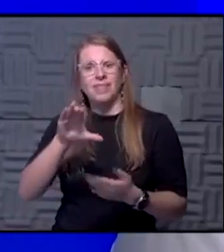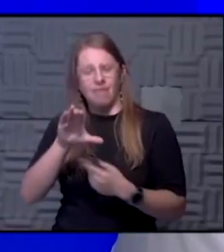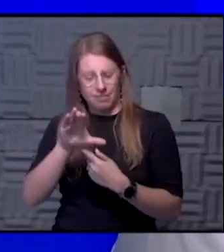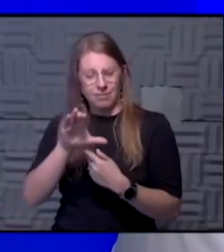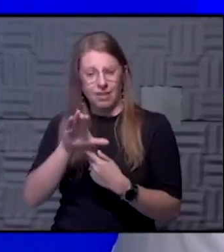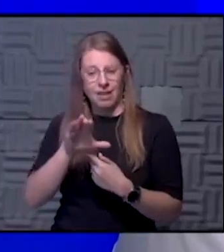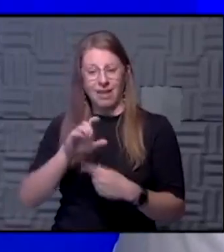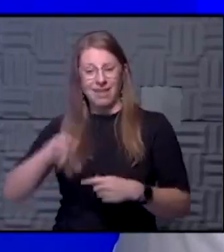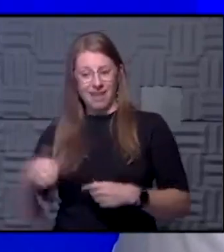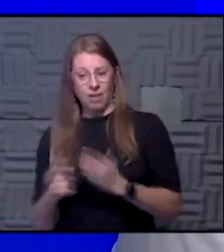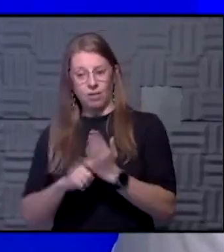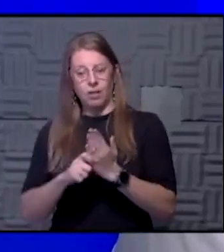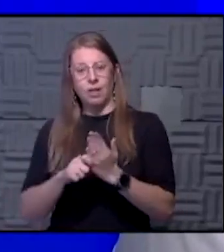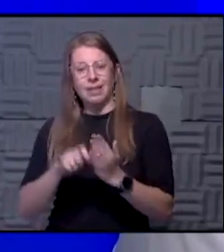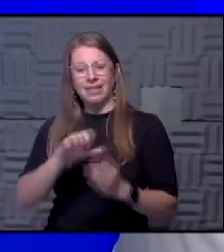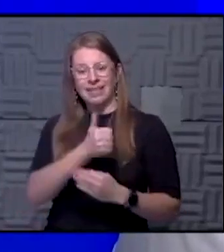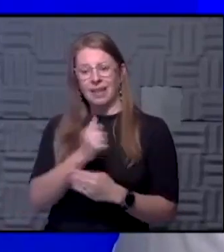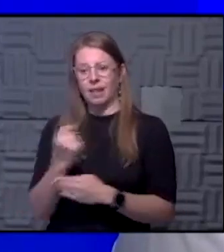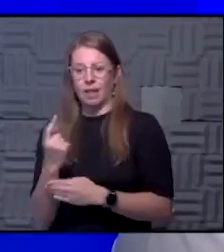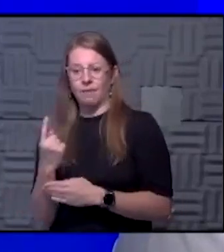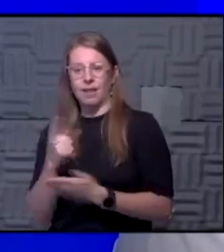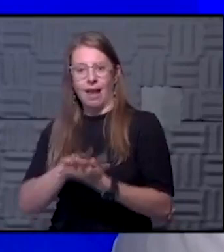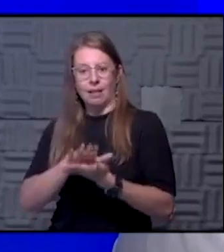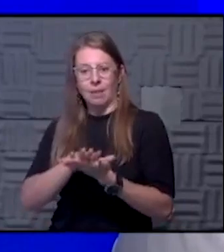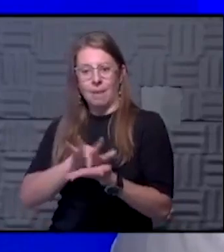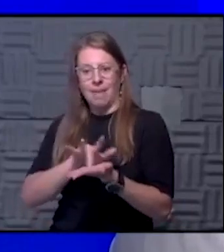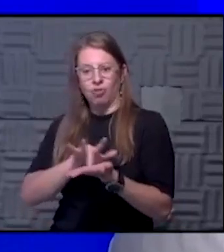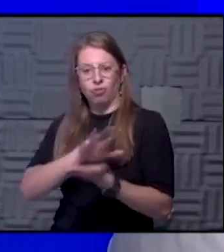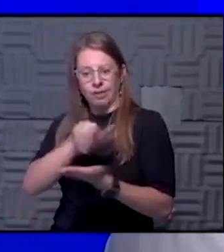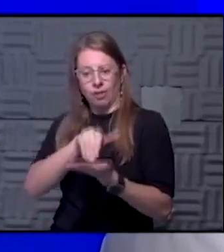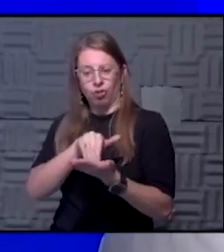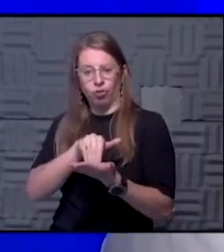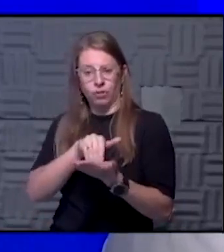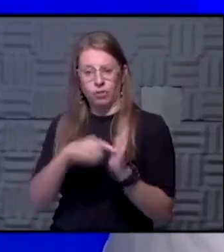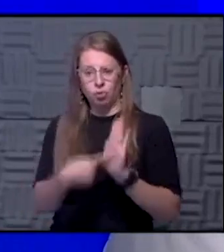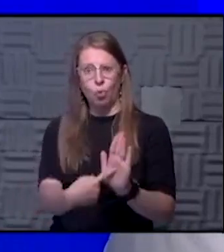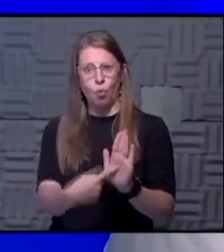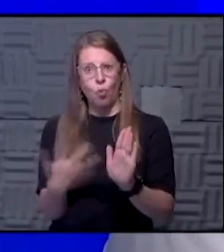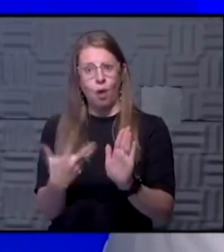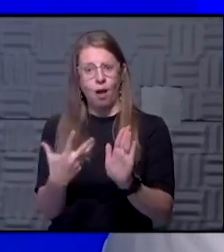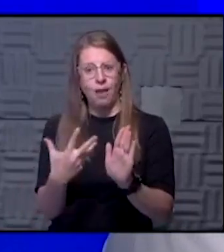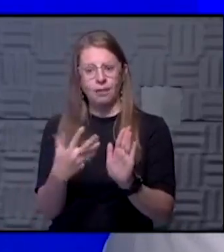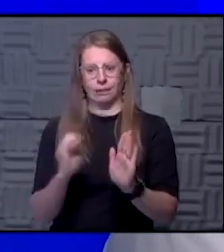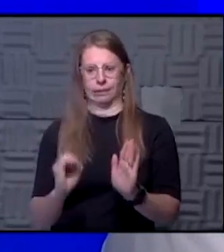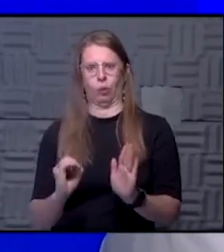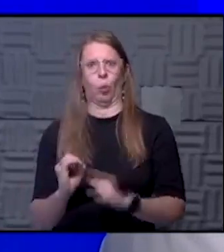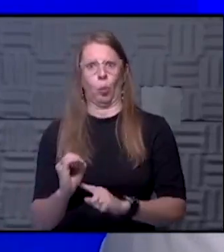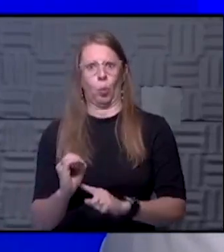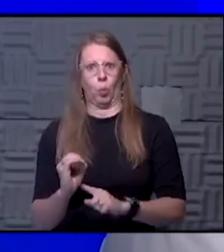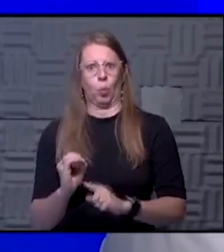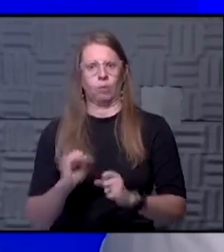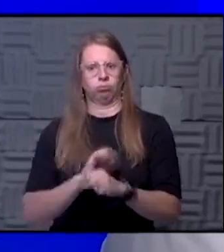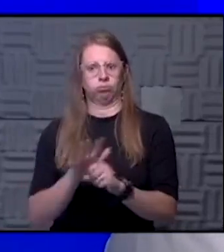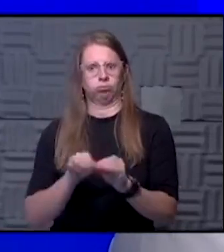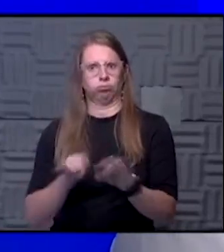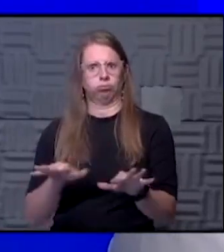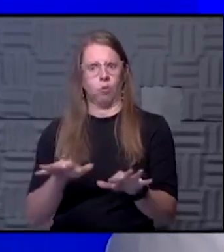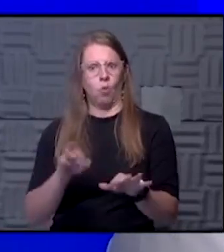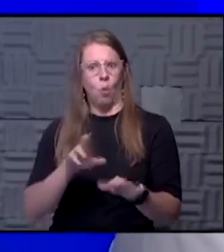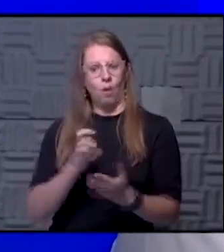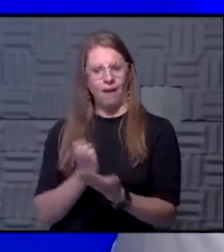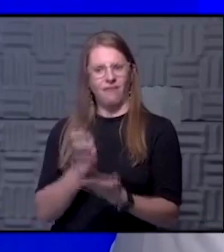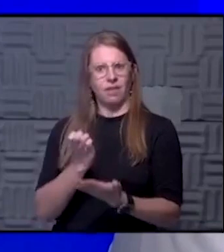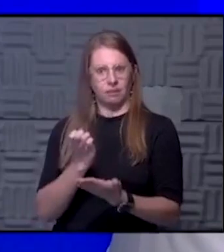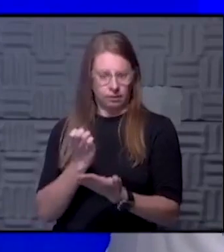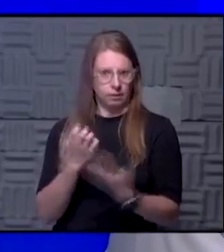publication looking at 10 or 11 academic medical centers, and all of those show that the seroprevalence or the